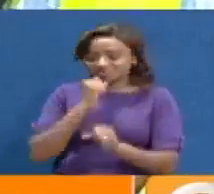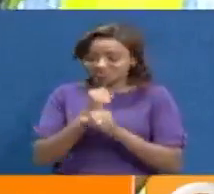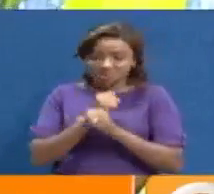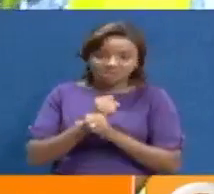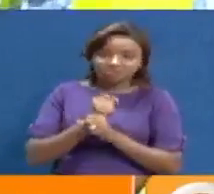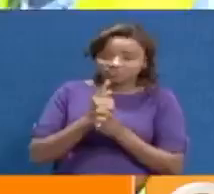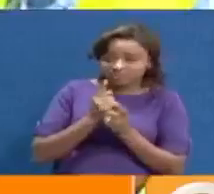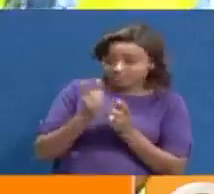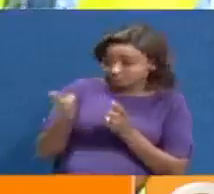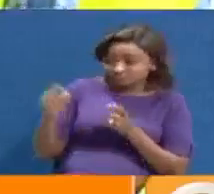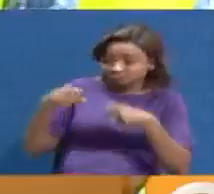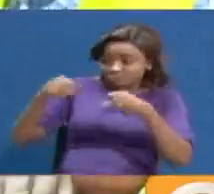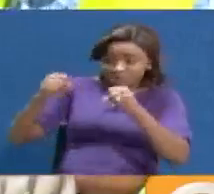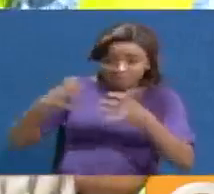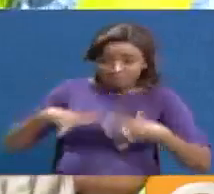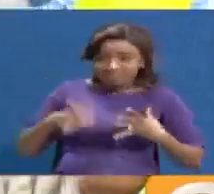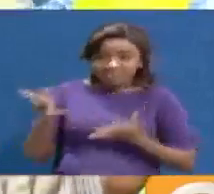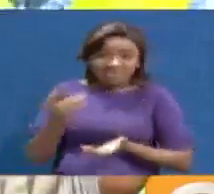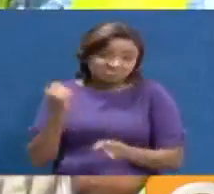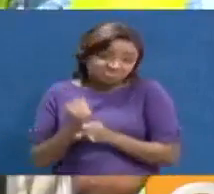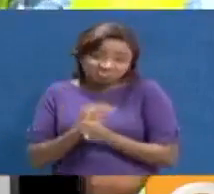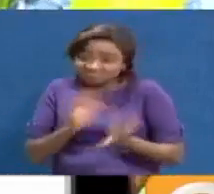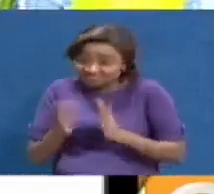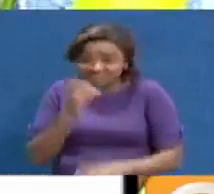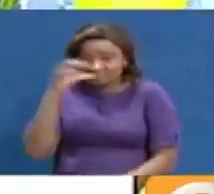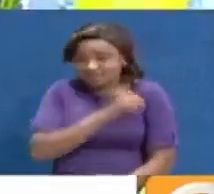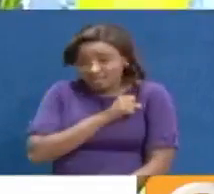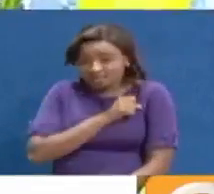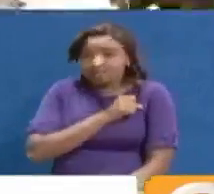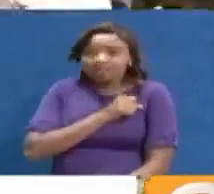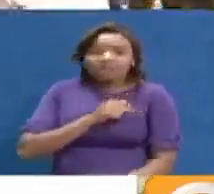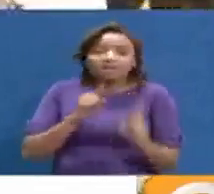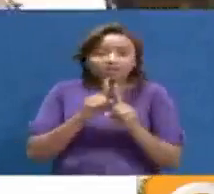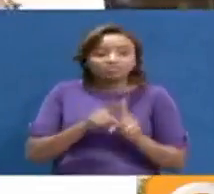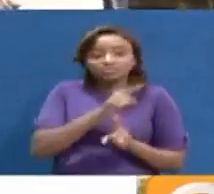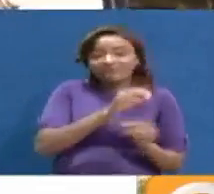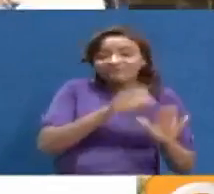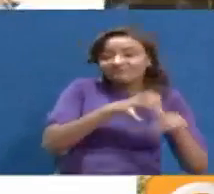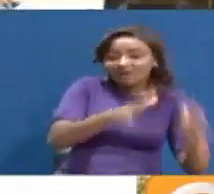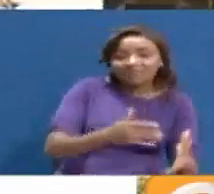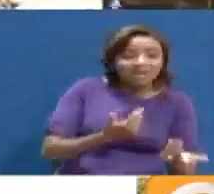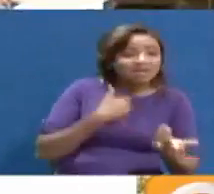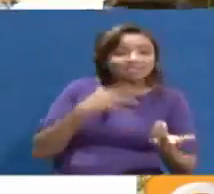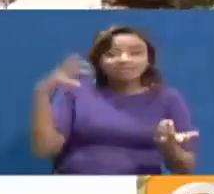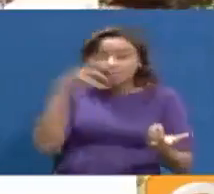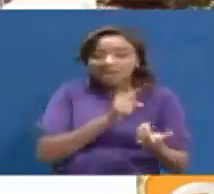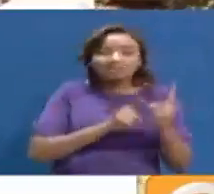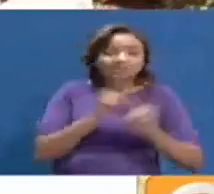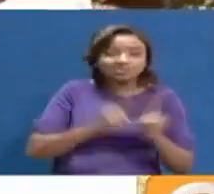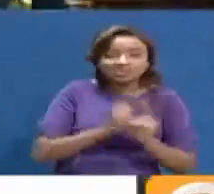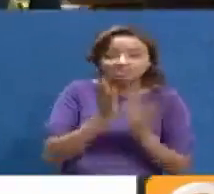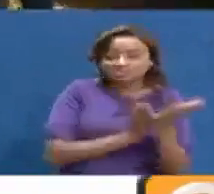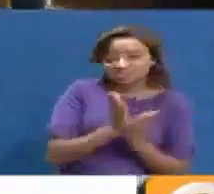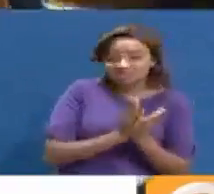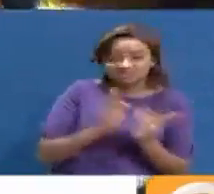motorcycles, a lot of times they are idle. There are many farmers who also have manual coffee pulpers. To get the pulping service, the